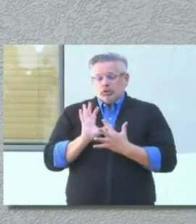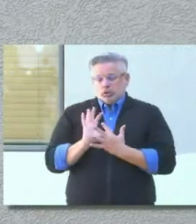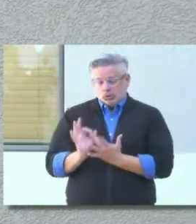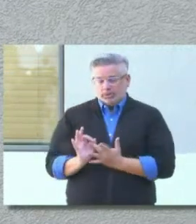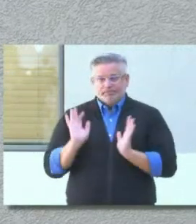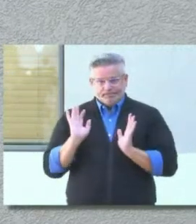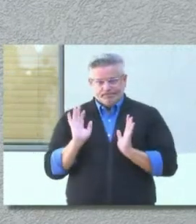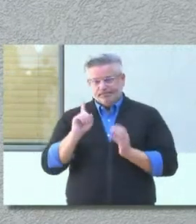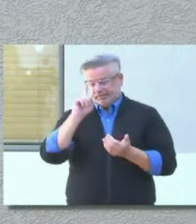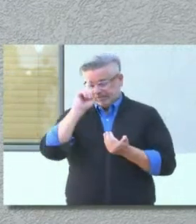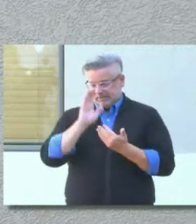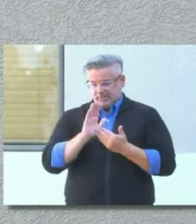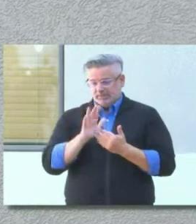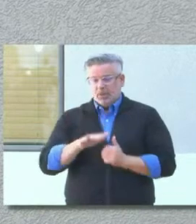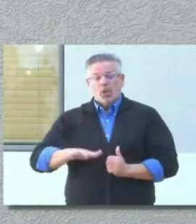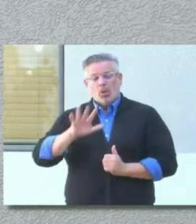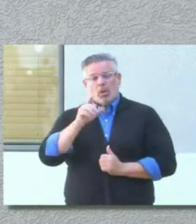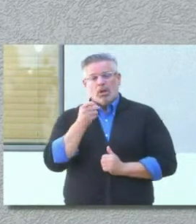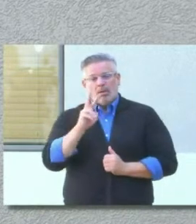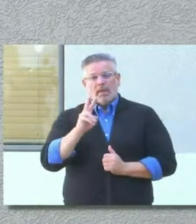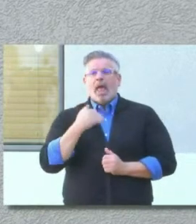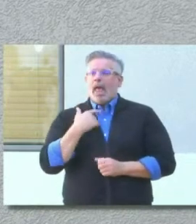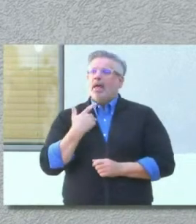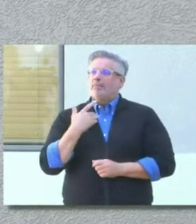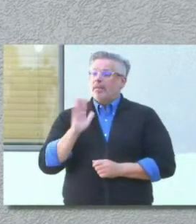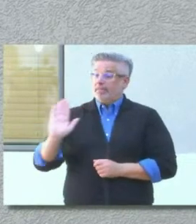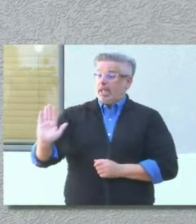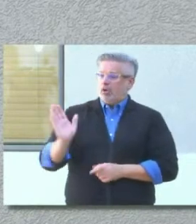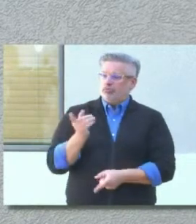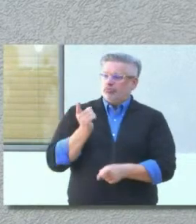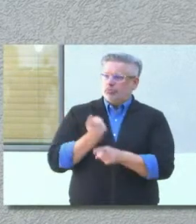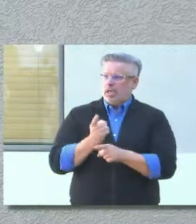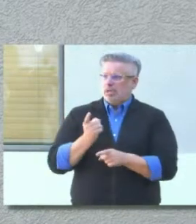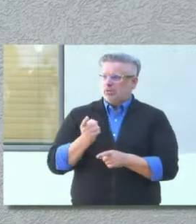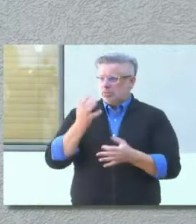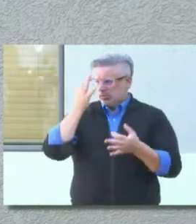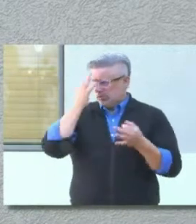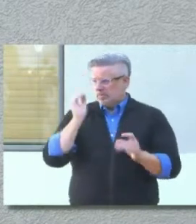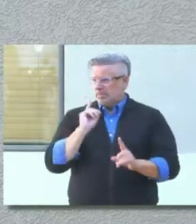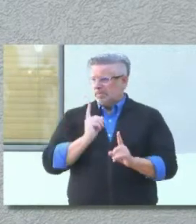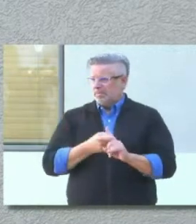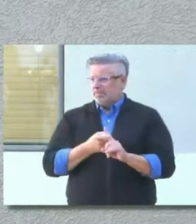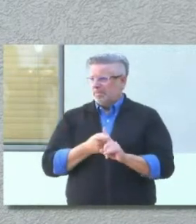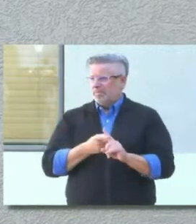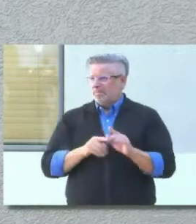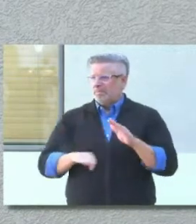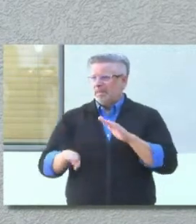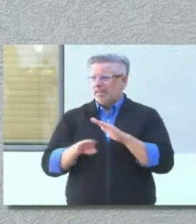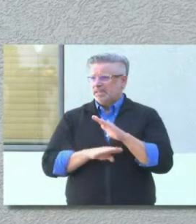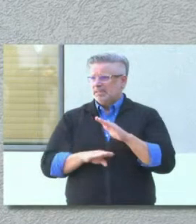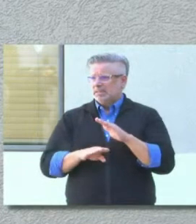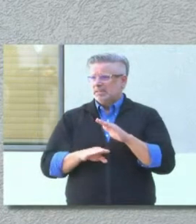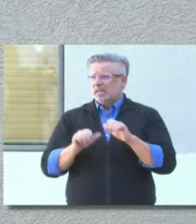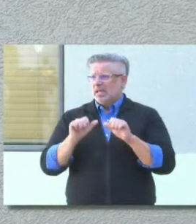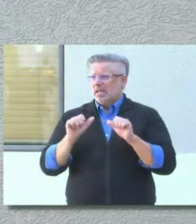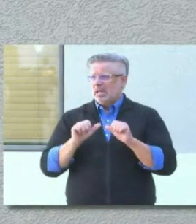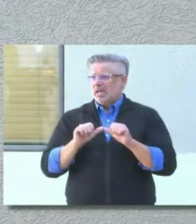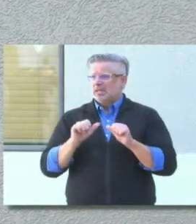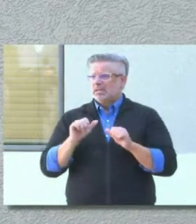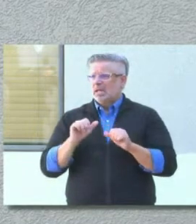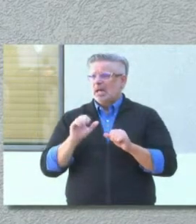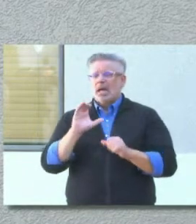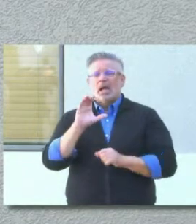I believe that local government has the right to make determinations, particularly on the basis of regional conditions and